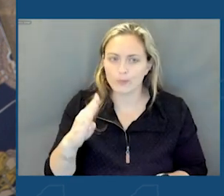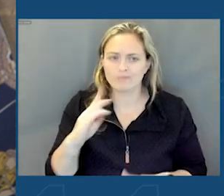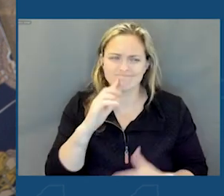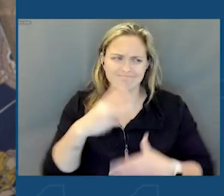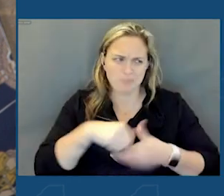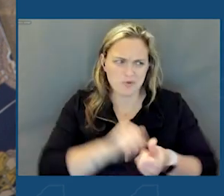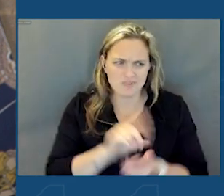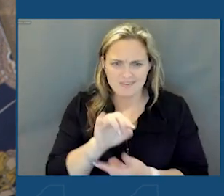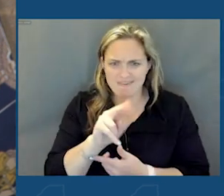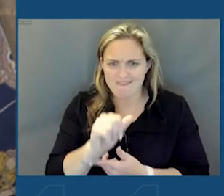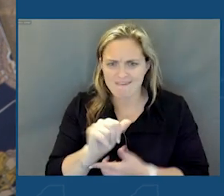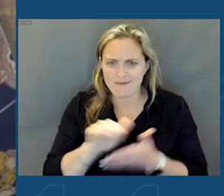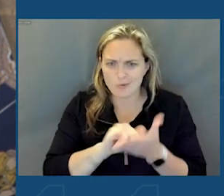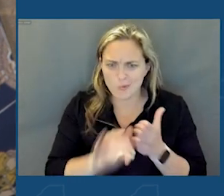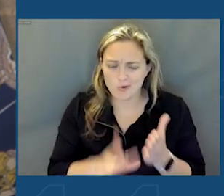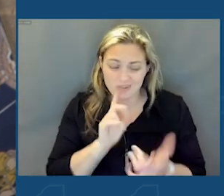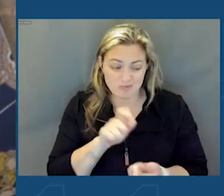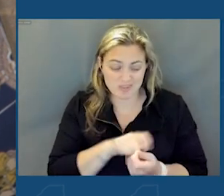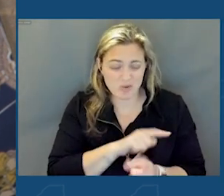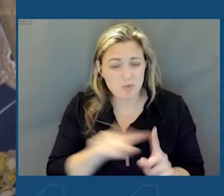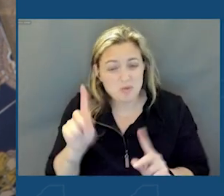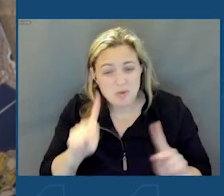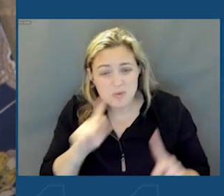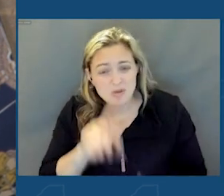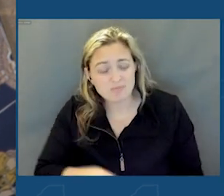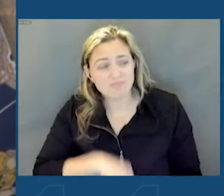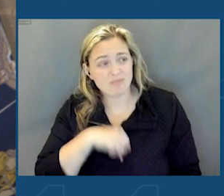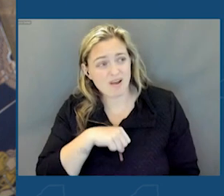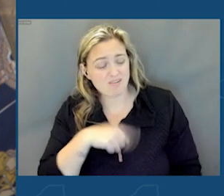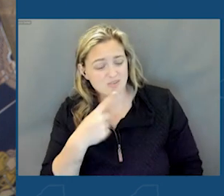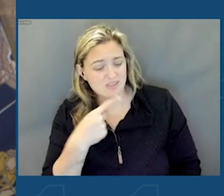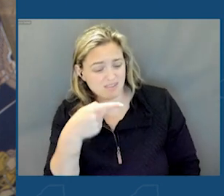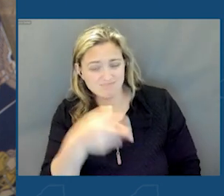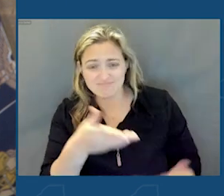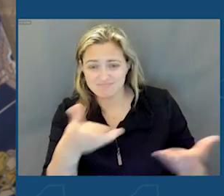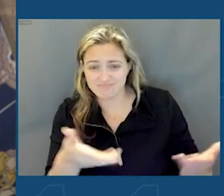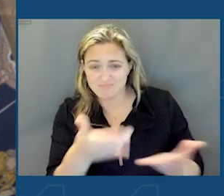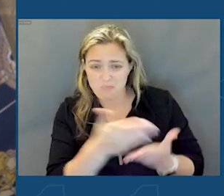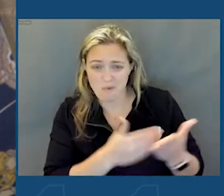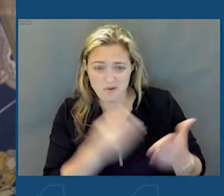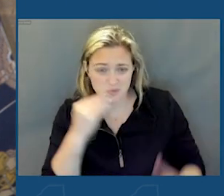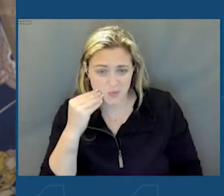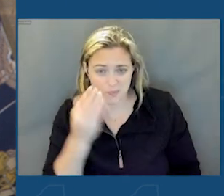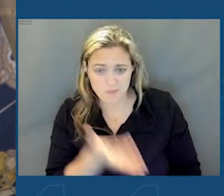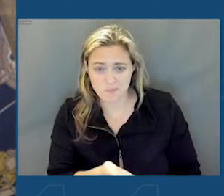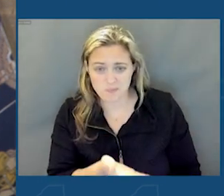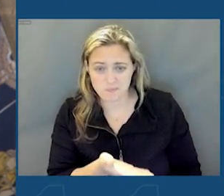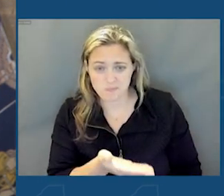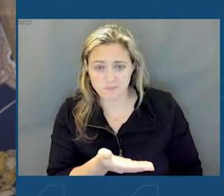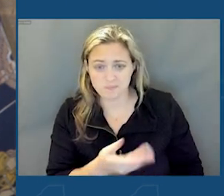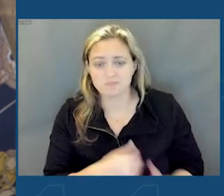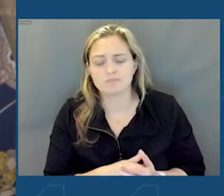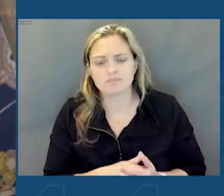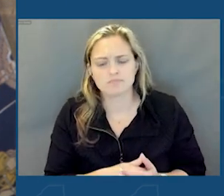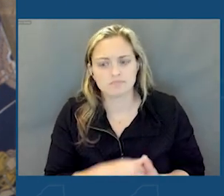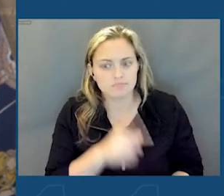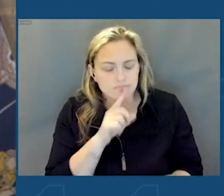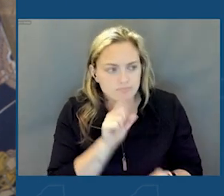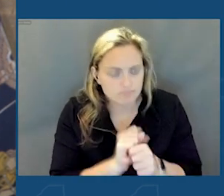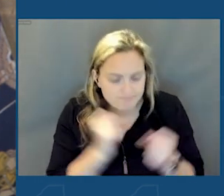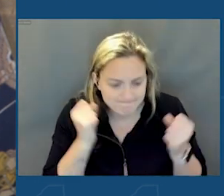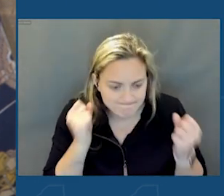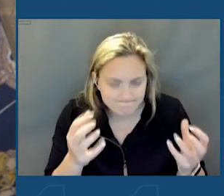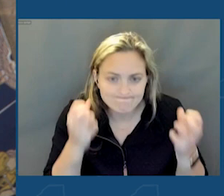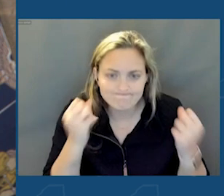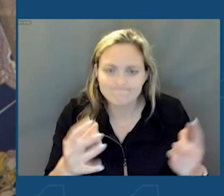New Yorkers, but particularly those who are so proud to call this part of the state our home. And literally hundreds of thousands of